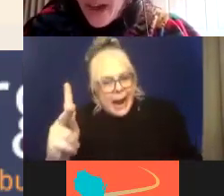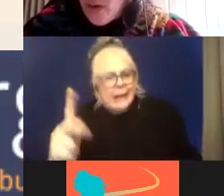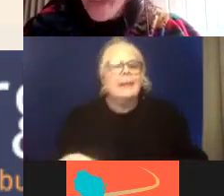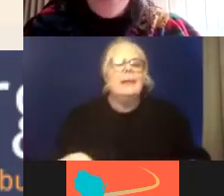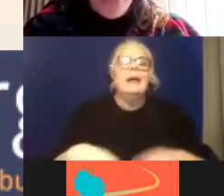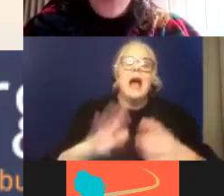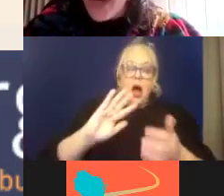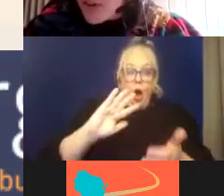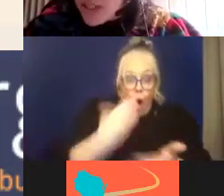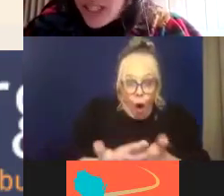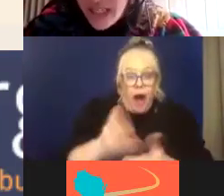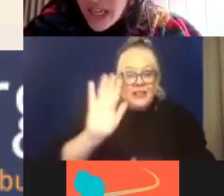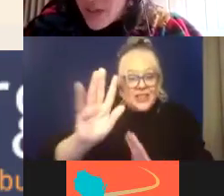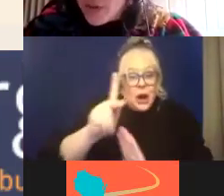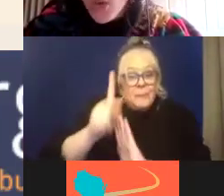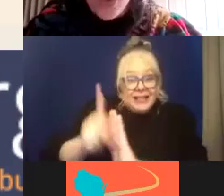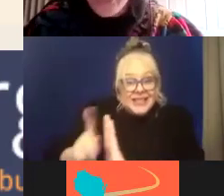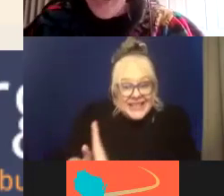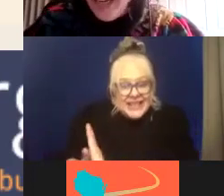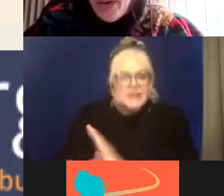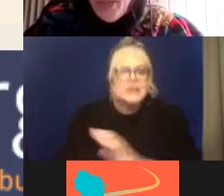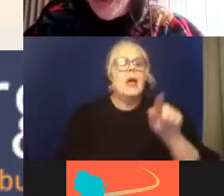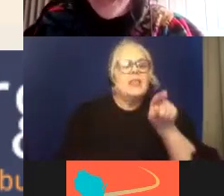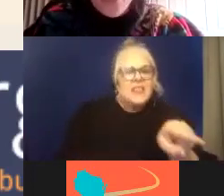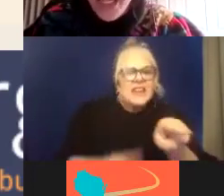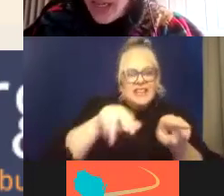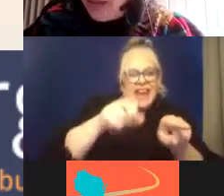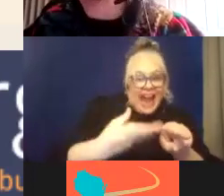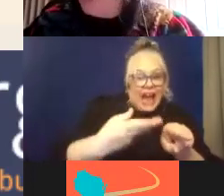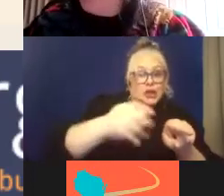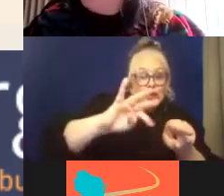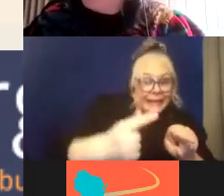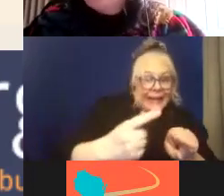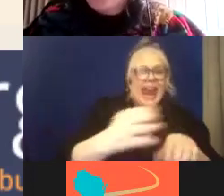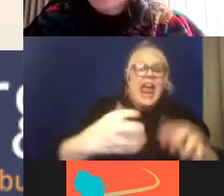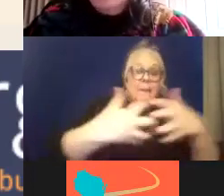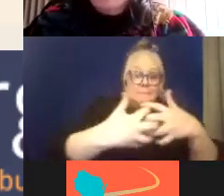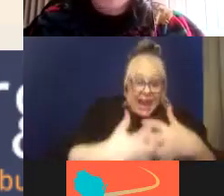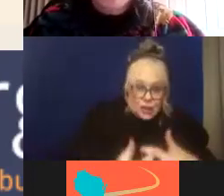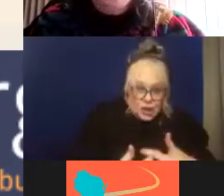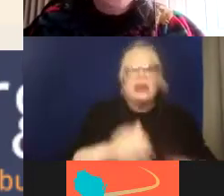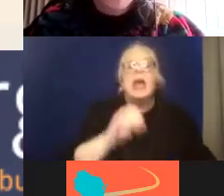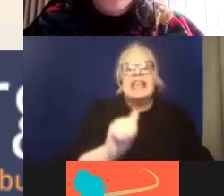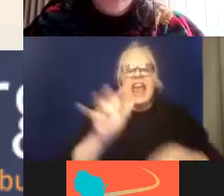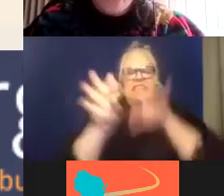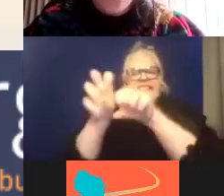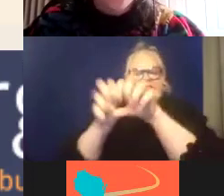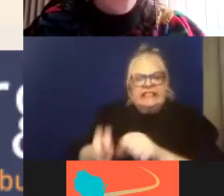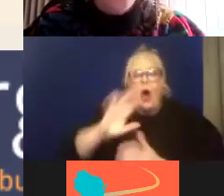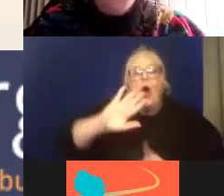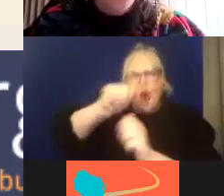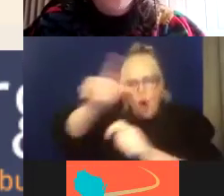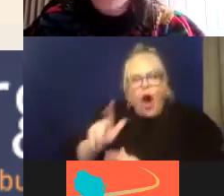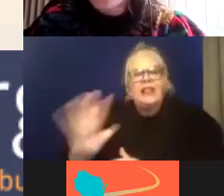media file without anyone ever seeing the image or sending it anywhere. It's amazing. They do this using a digital footprint known